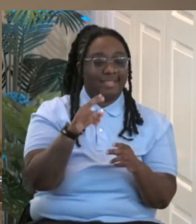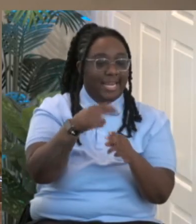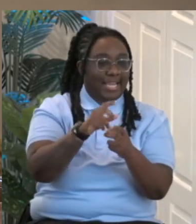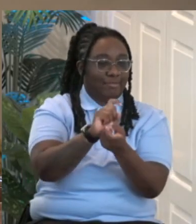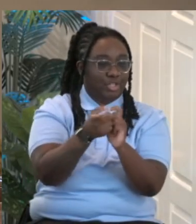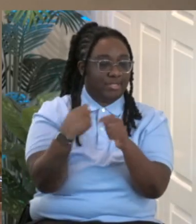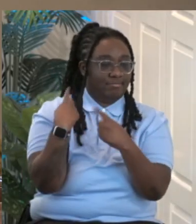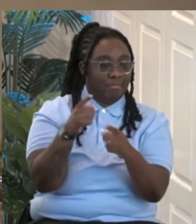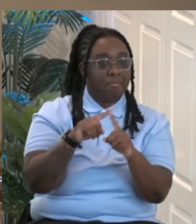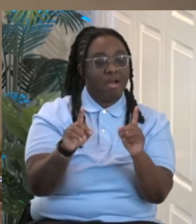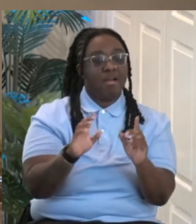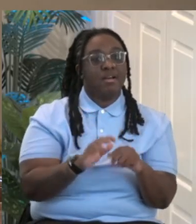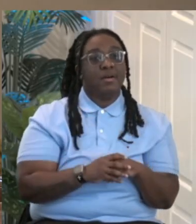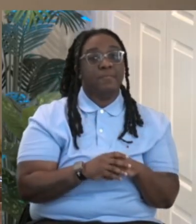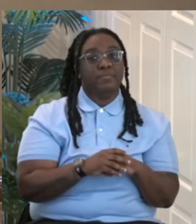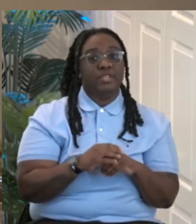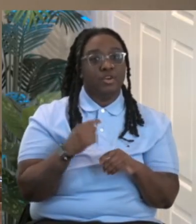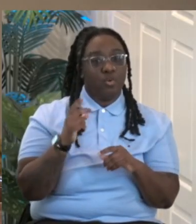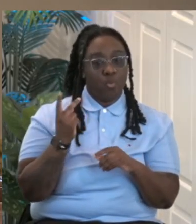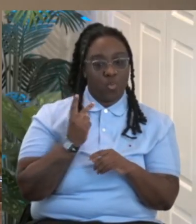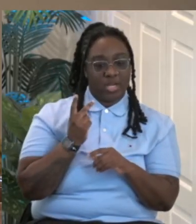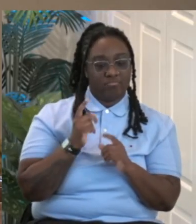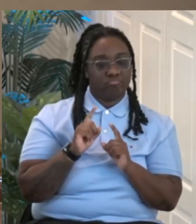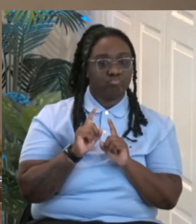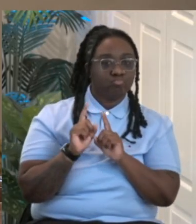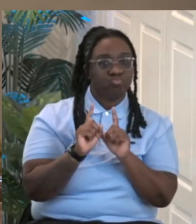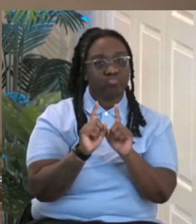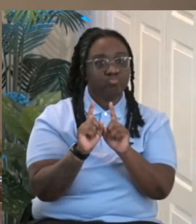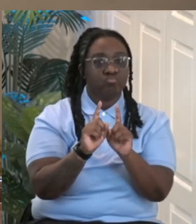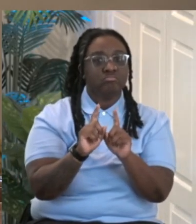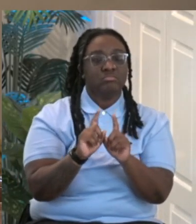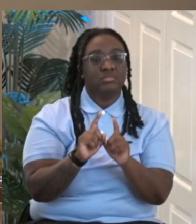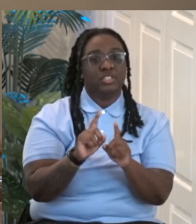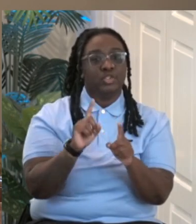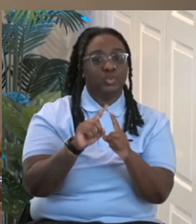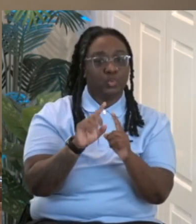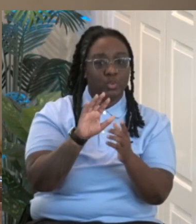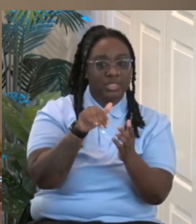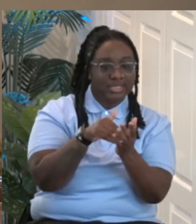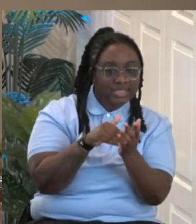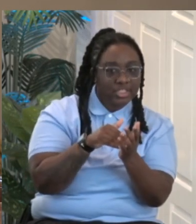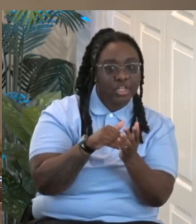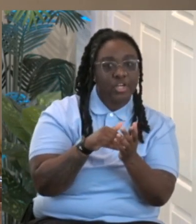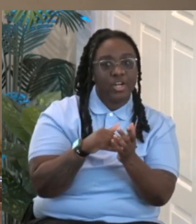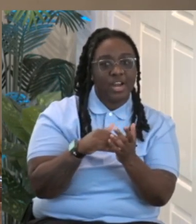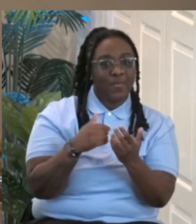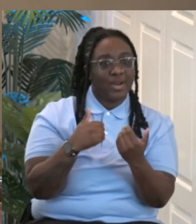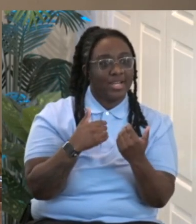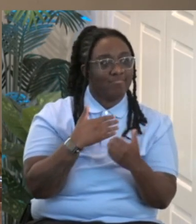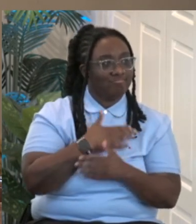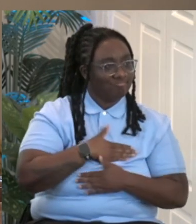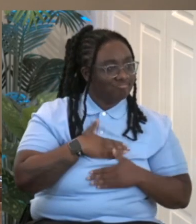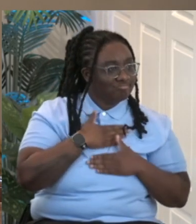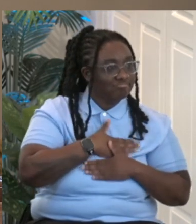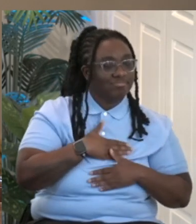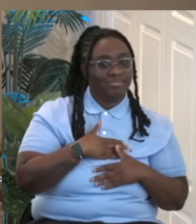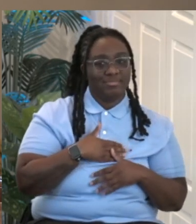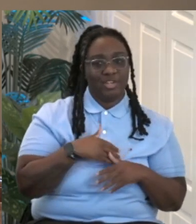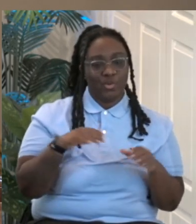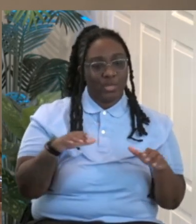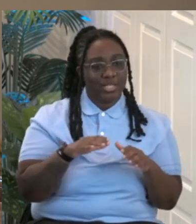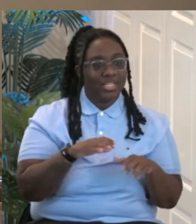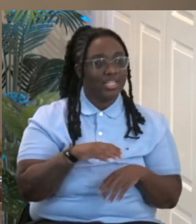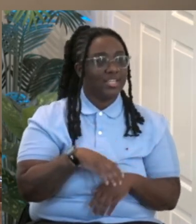crazies, we went over there to Canterbury Center, and we had a good time. It wasn't just good time, but we did some good things. We did social justice things.